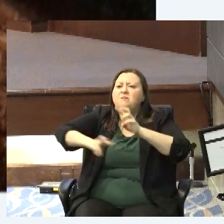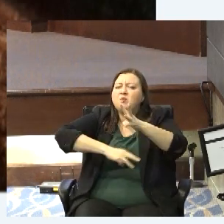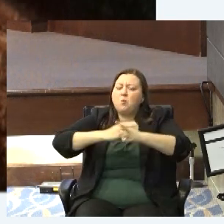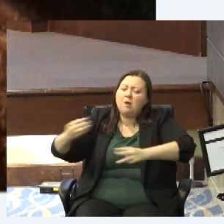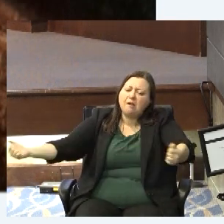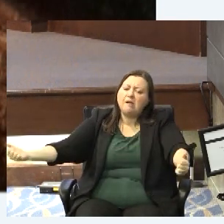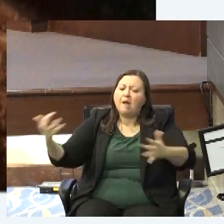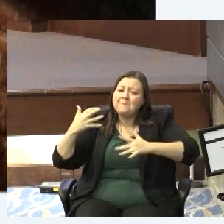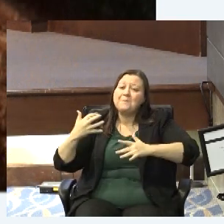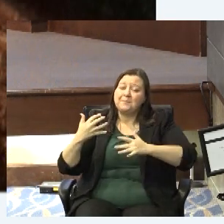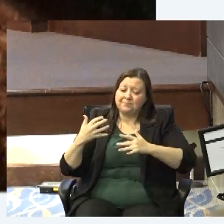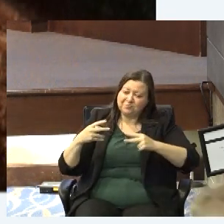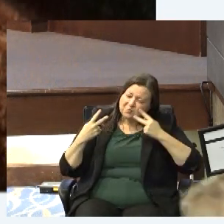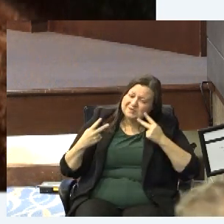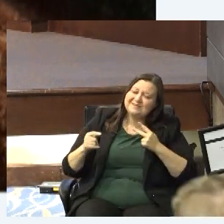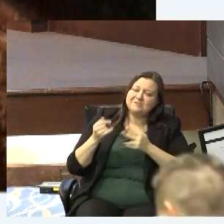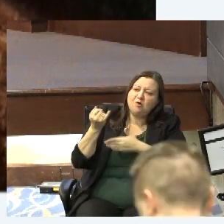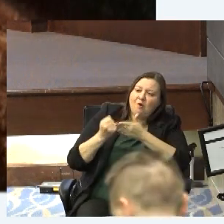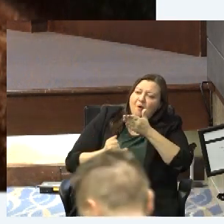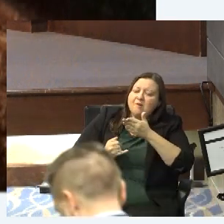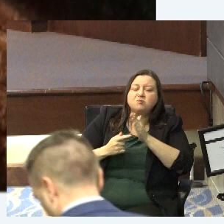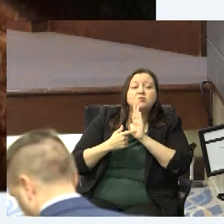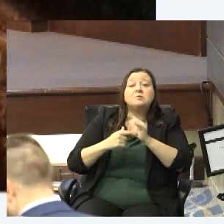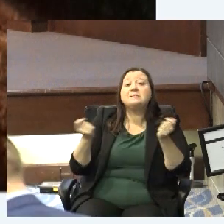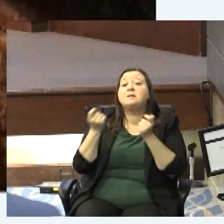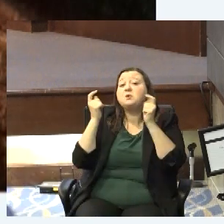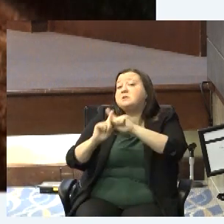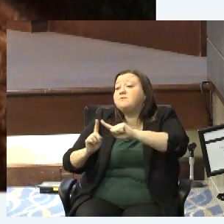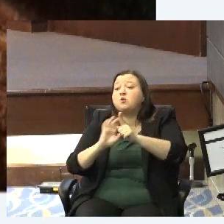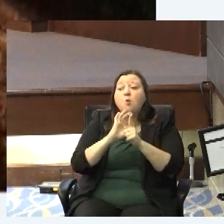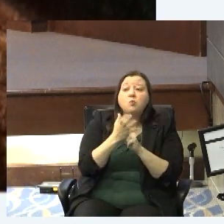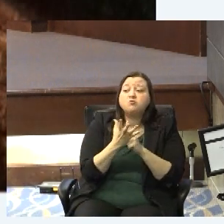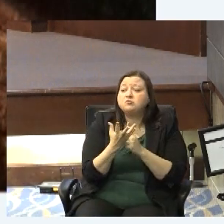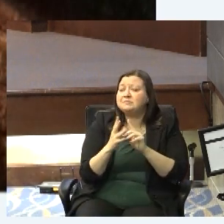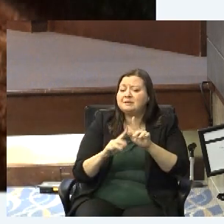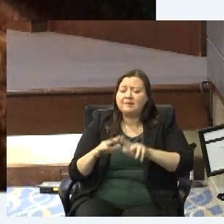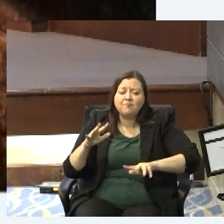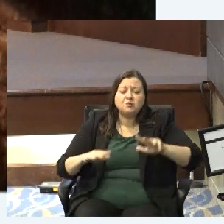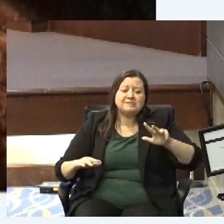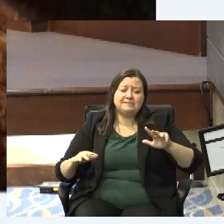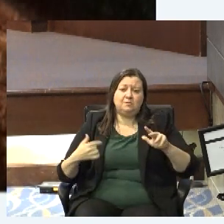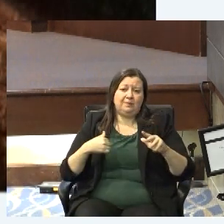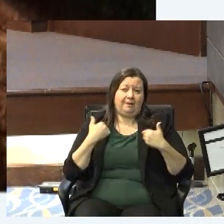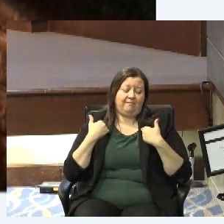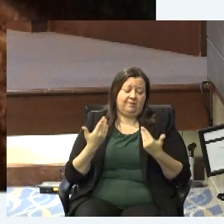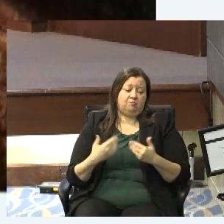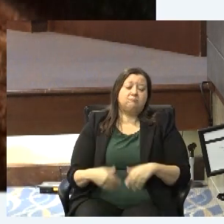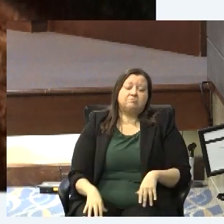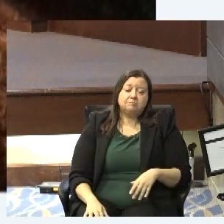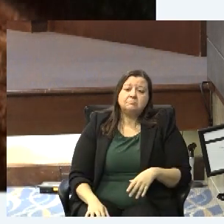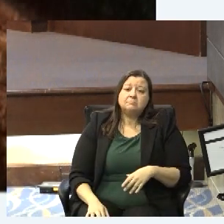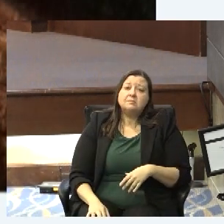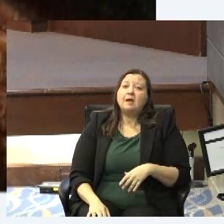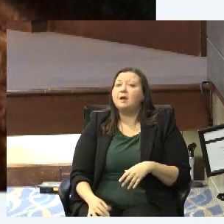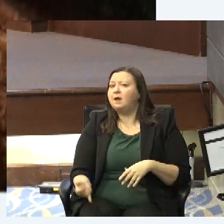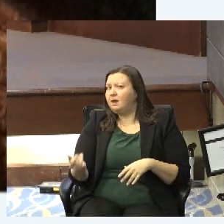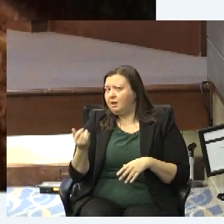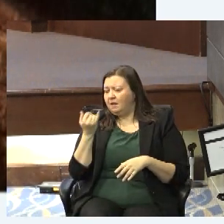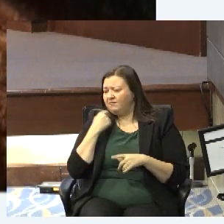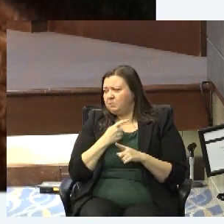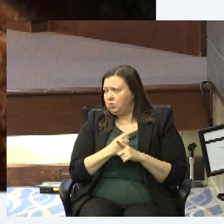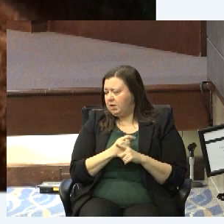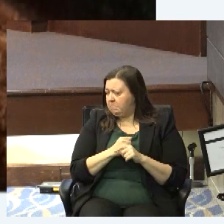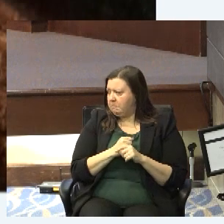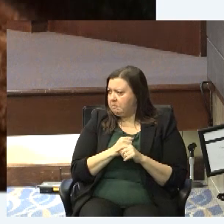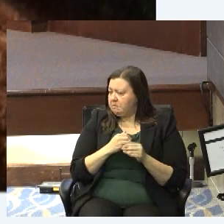world. It really signifies a celebration of different cultures and the diversity that we have. So if I'm not mistaken, we're